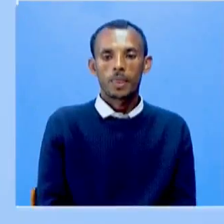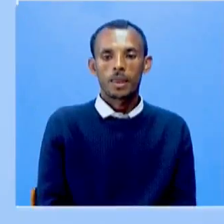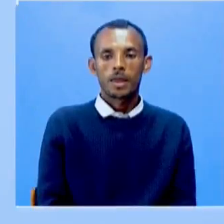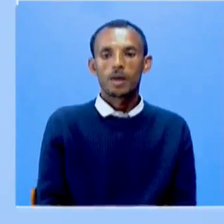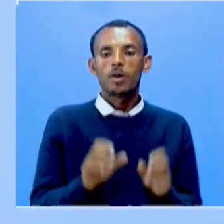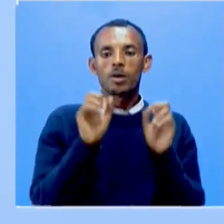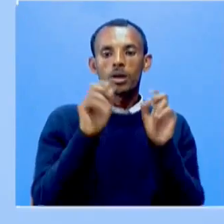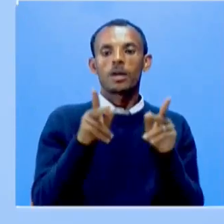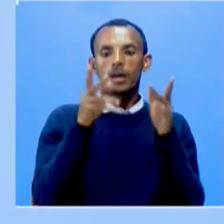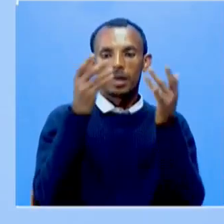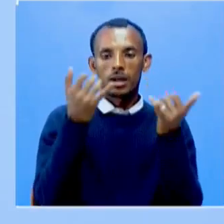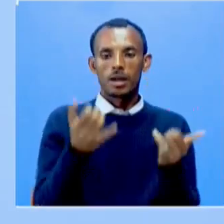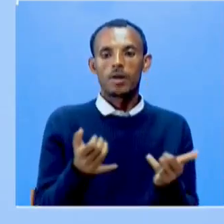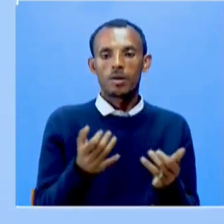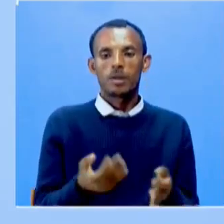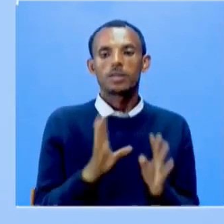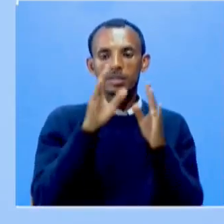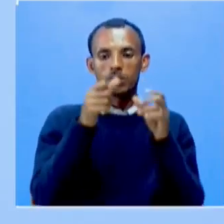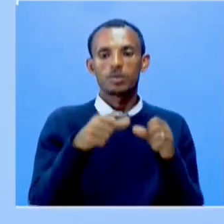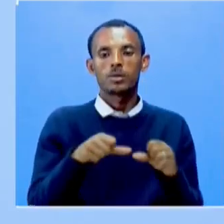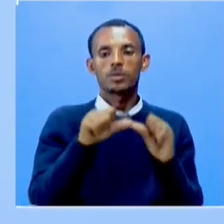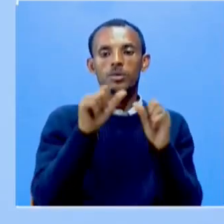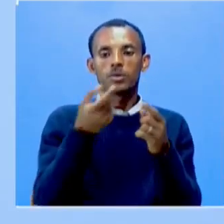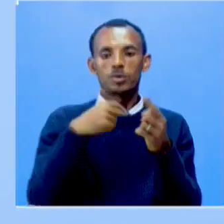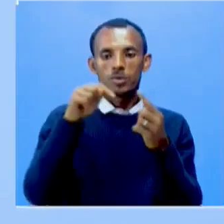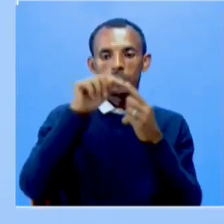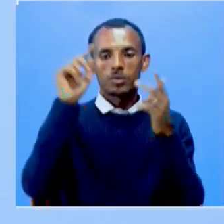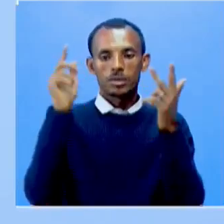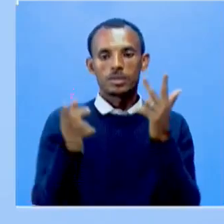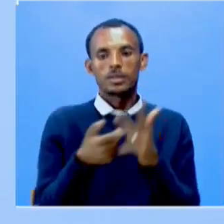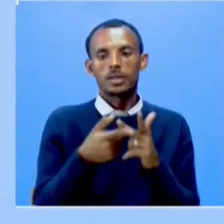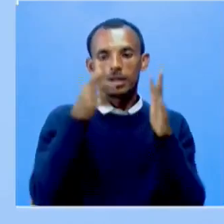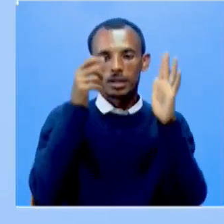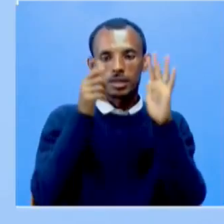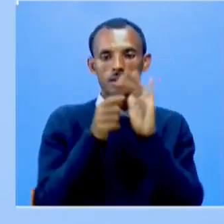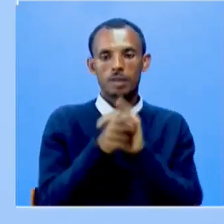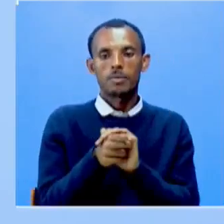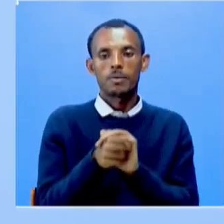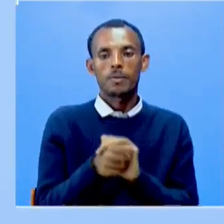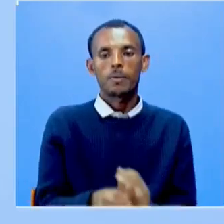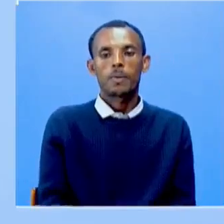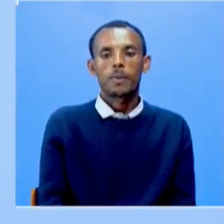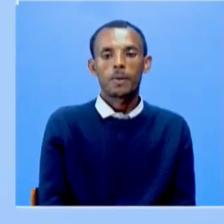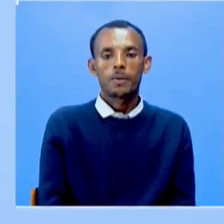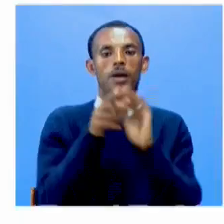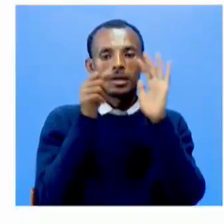Okay, now let's continue to the third example.